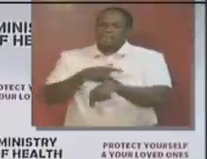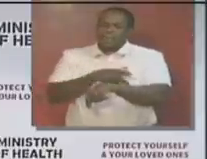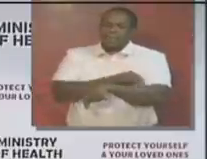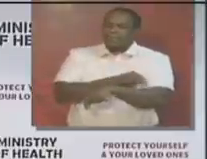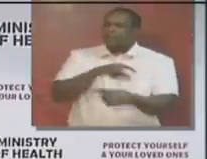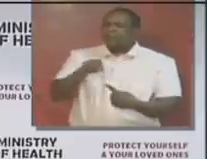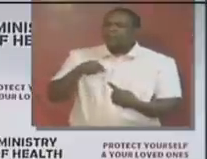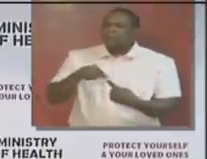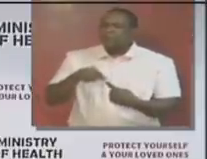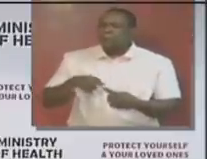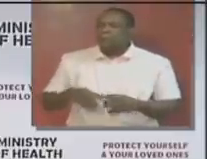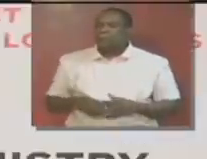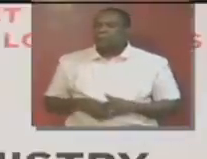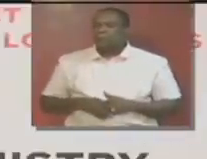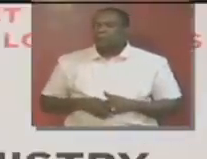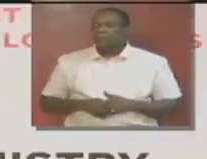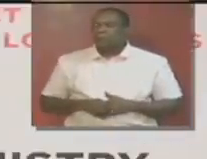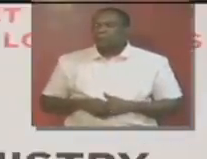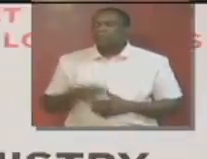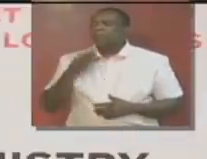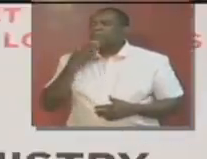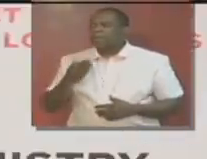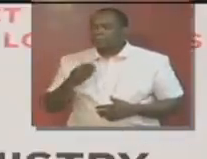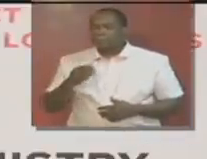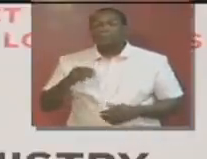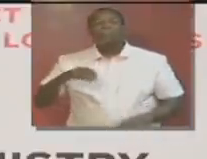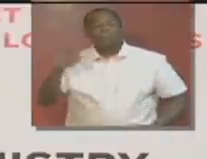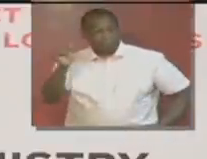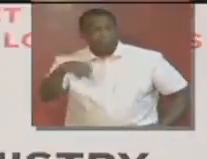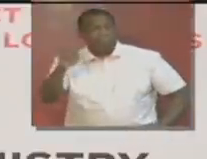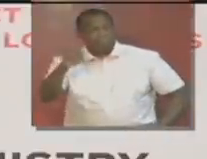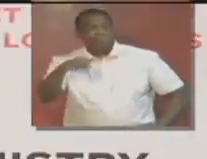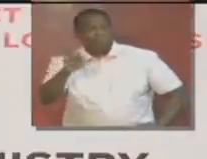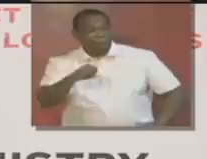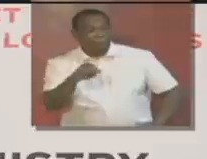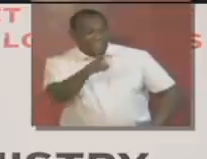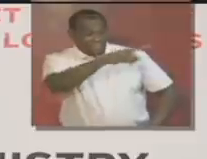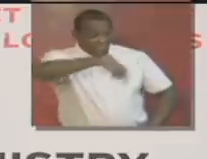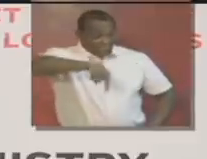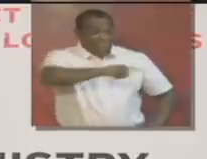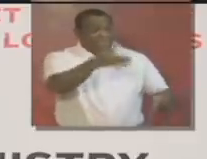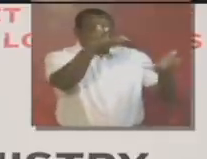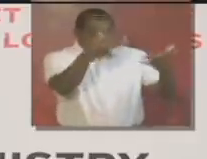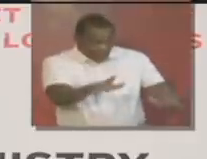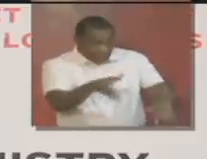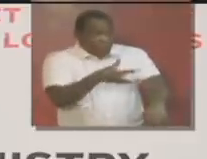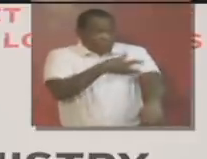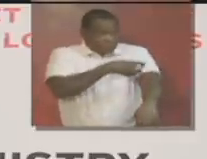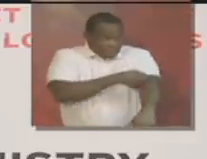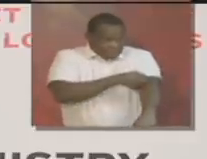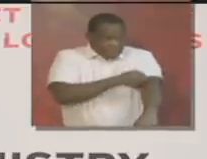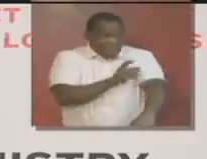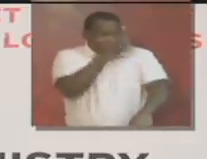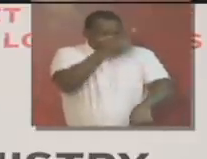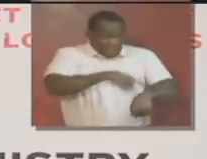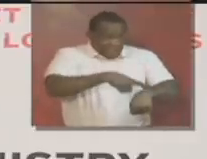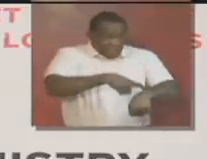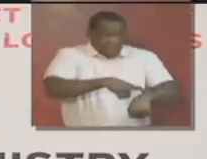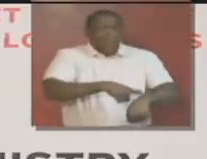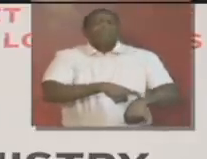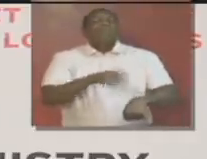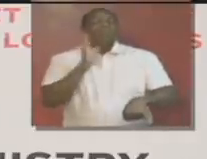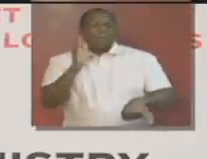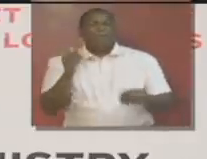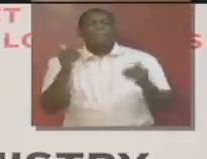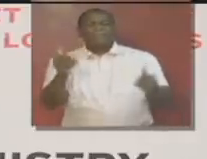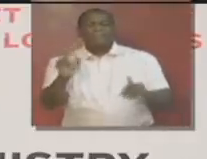Okay, thanks for the question. Short answer is yes. The persons who have already been vaccinated and are on dose 1 of their